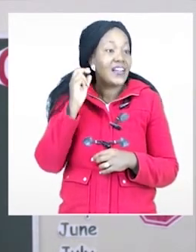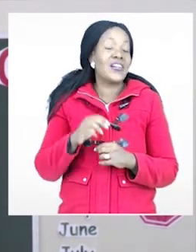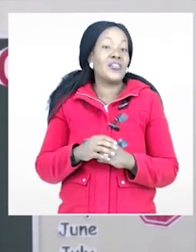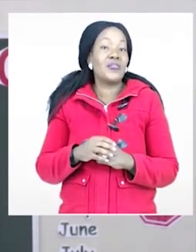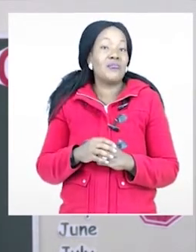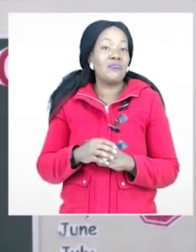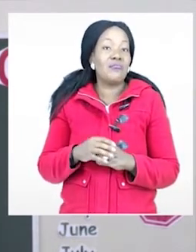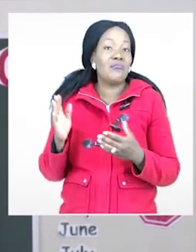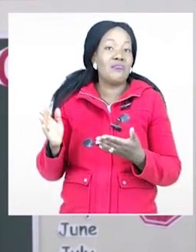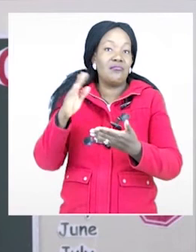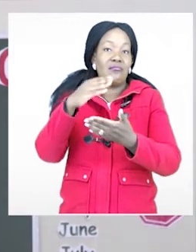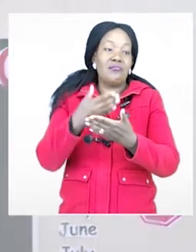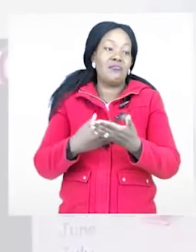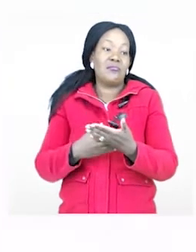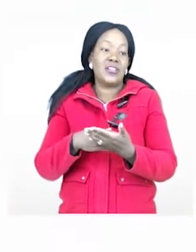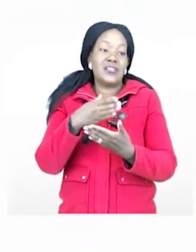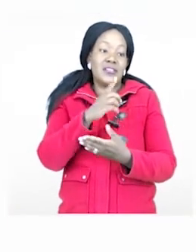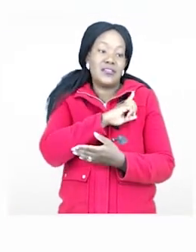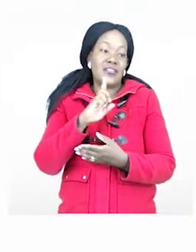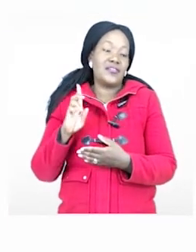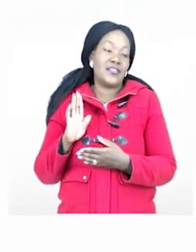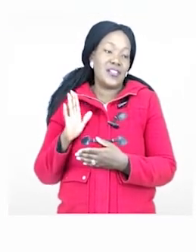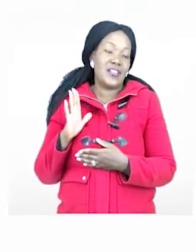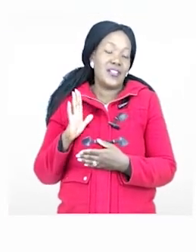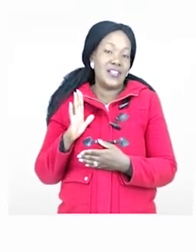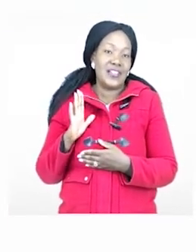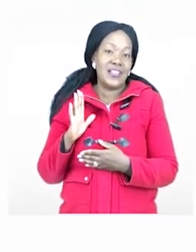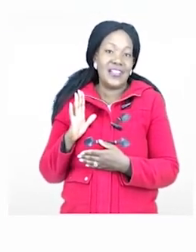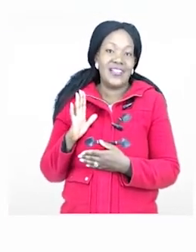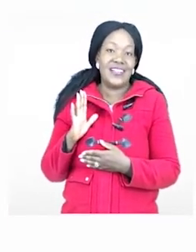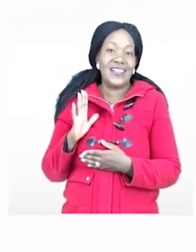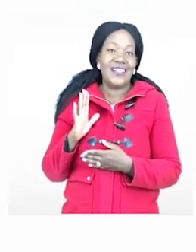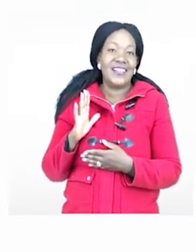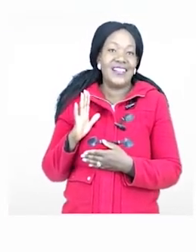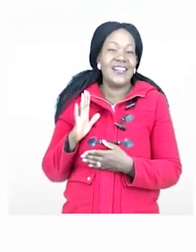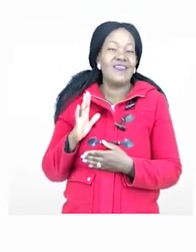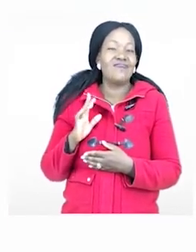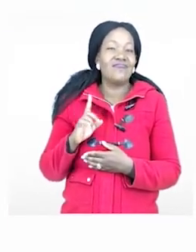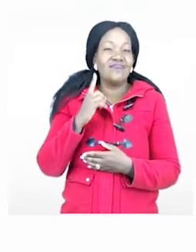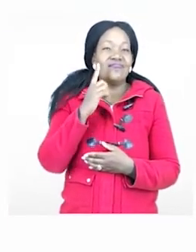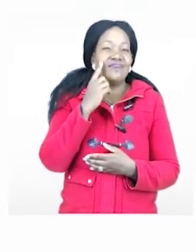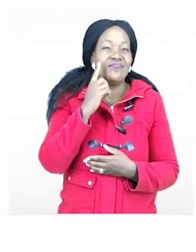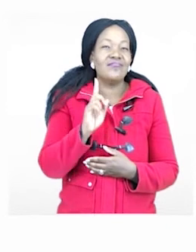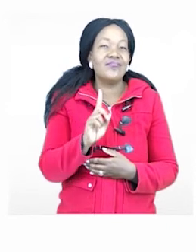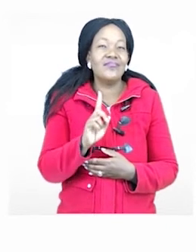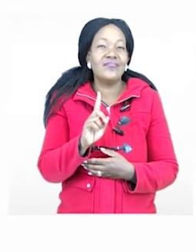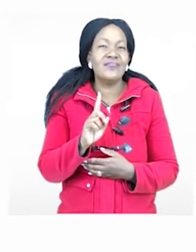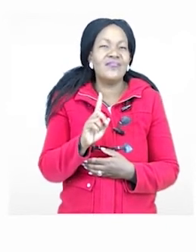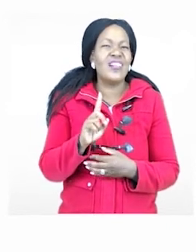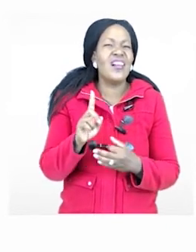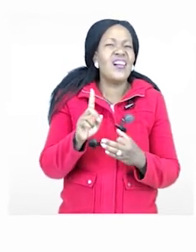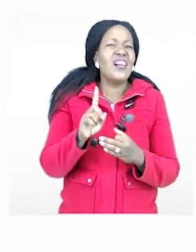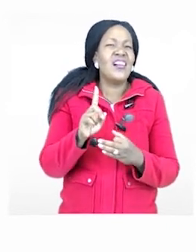so now let's turn to page 15 in our workbook. Let's take a quick look. Let's What is happening